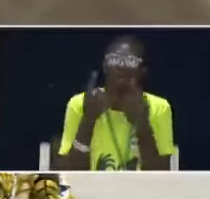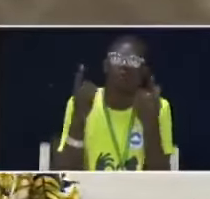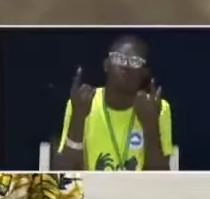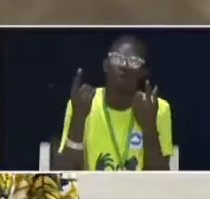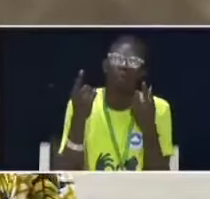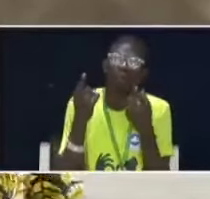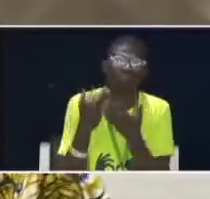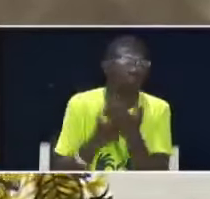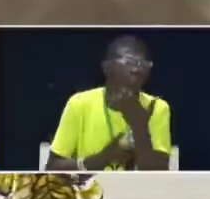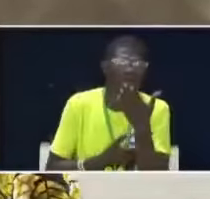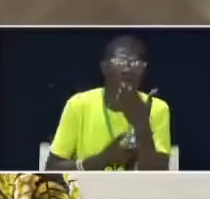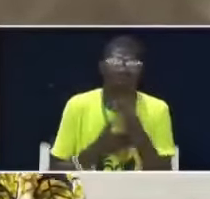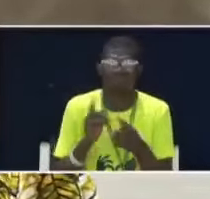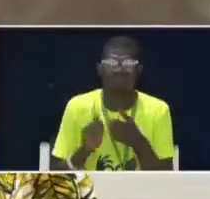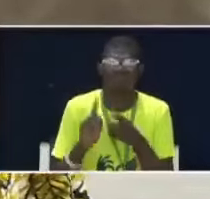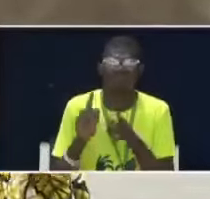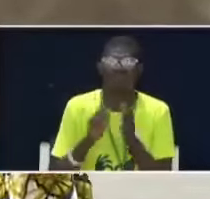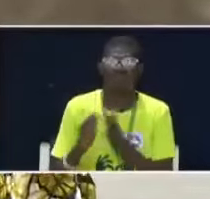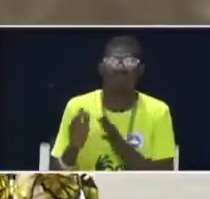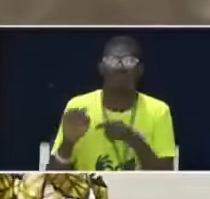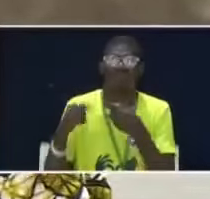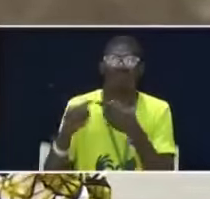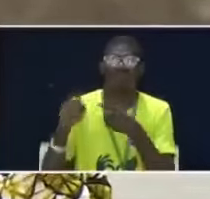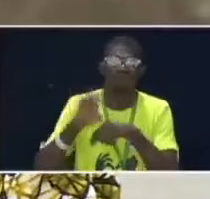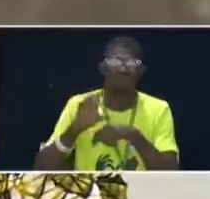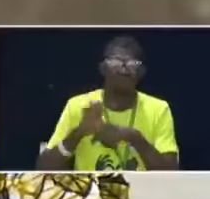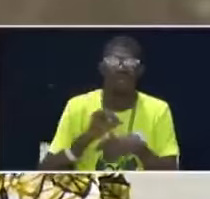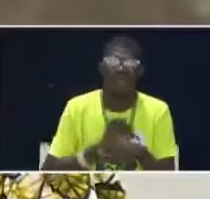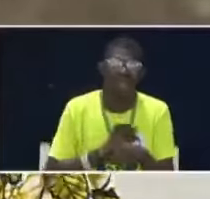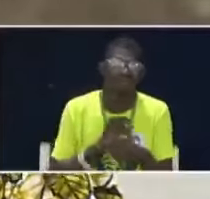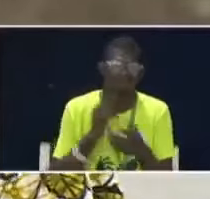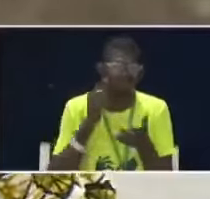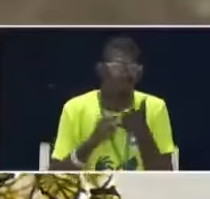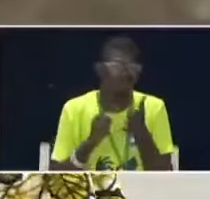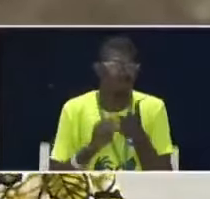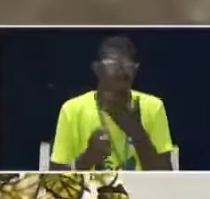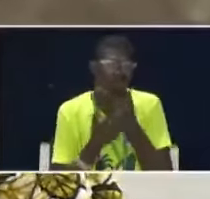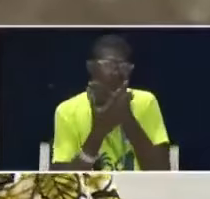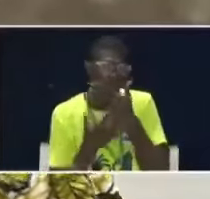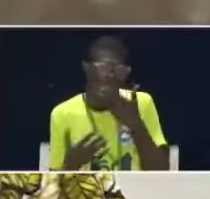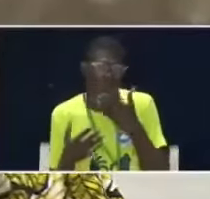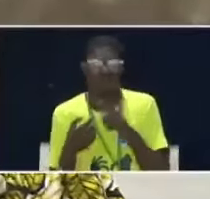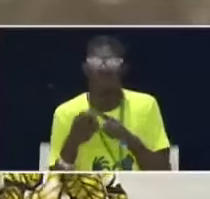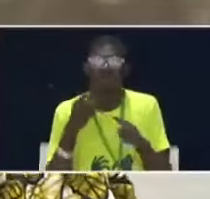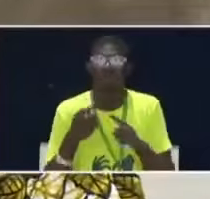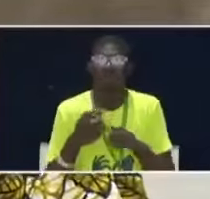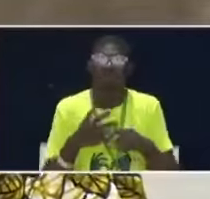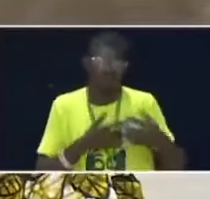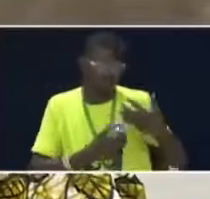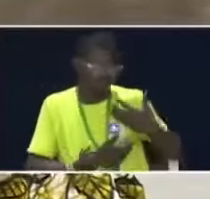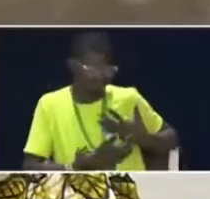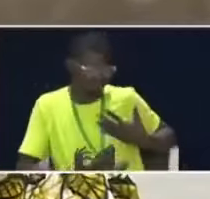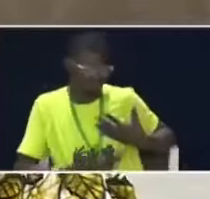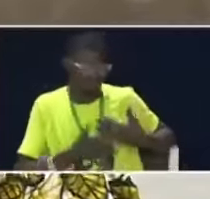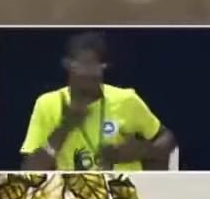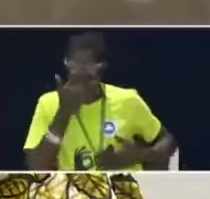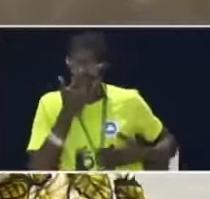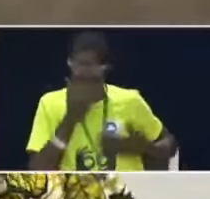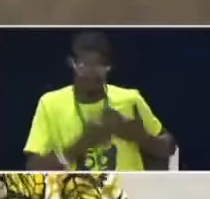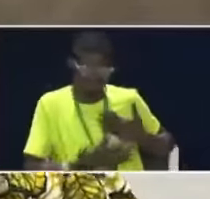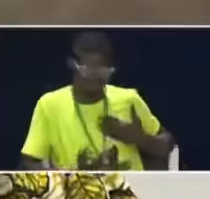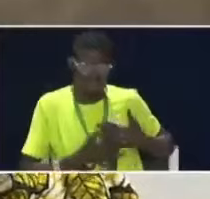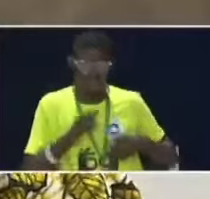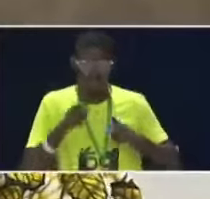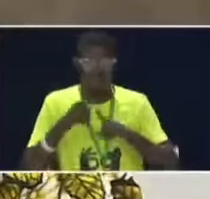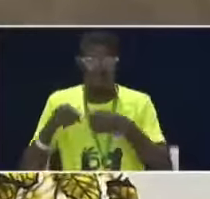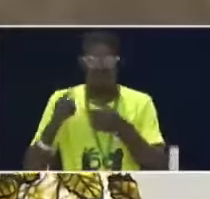morning, Sunday morning, to prepare to church. So I noticed that blood was coming out from my breast. I went to the pharmacy when I